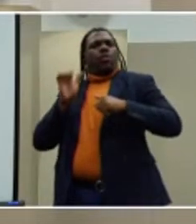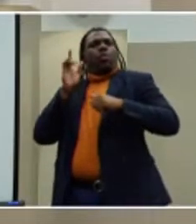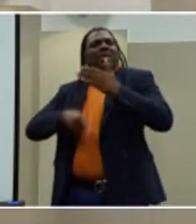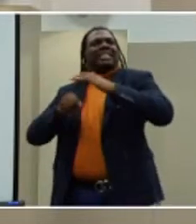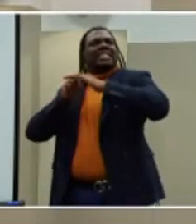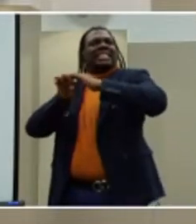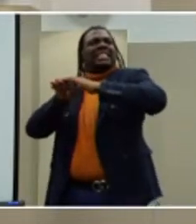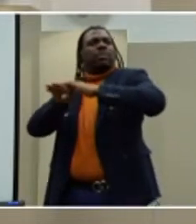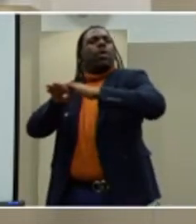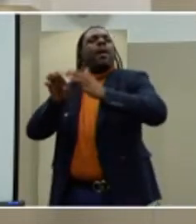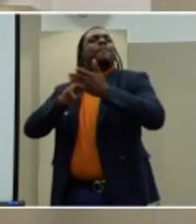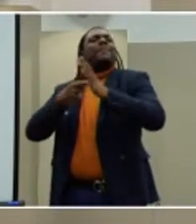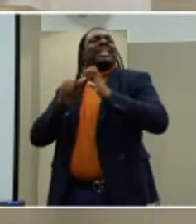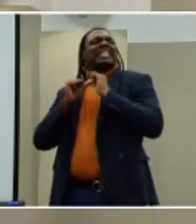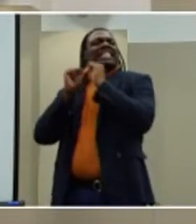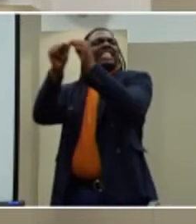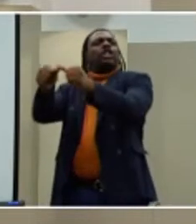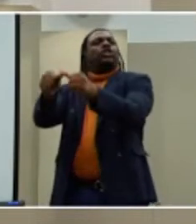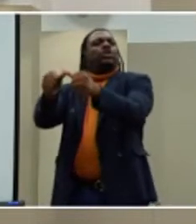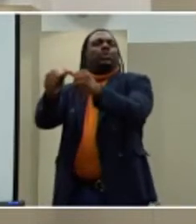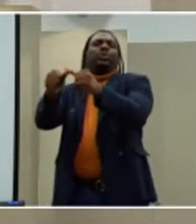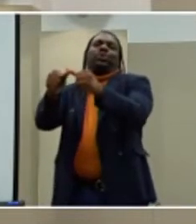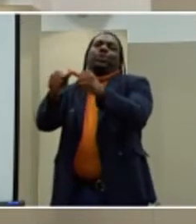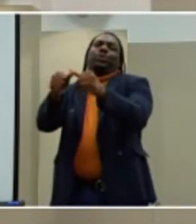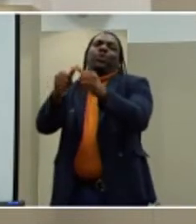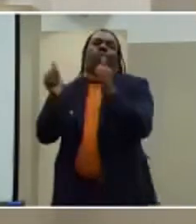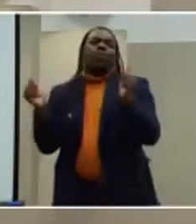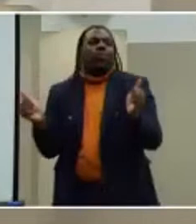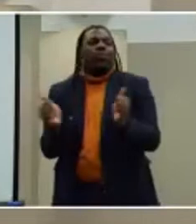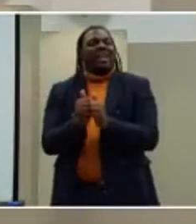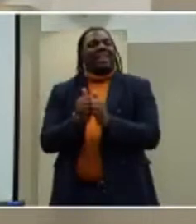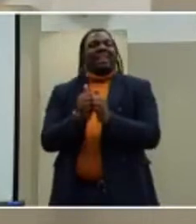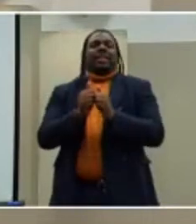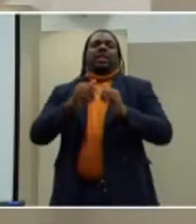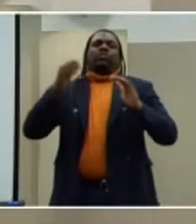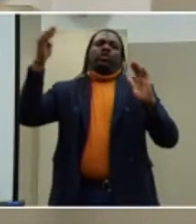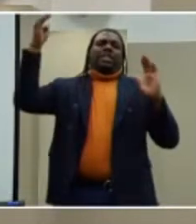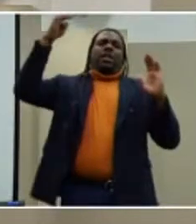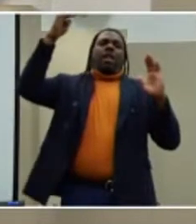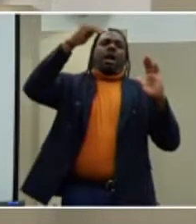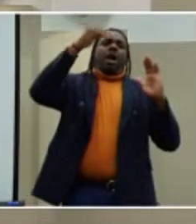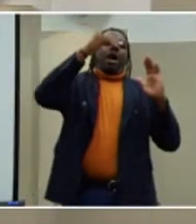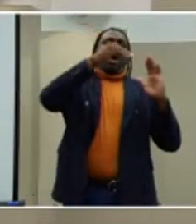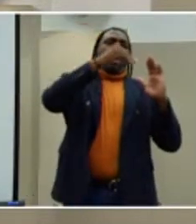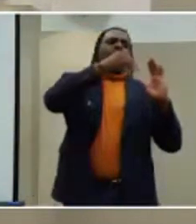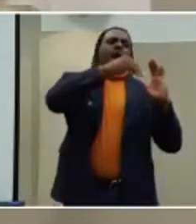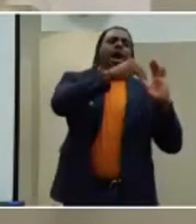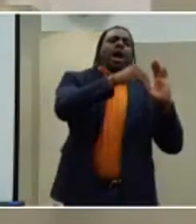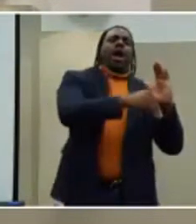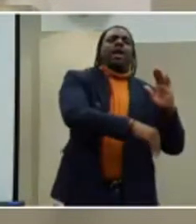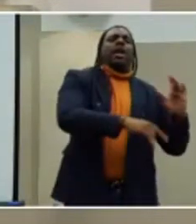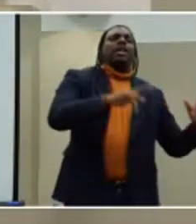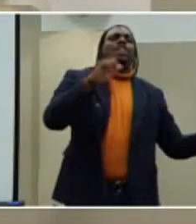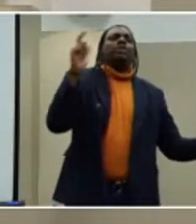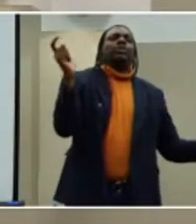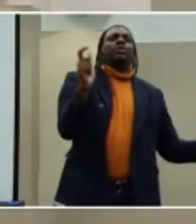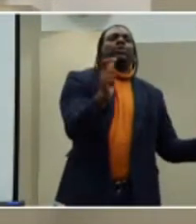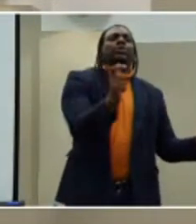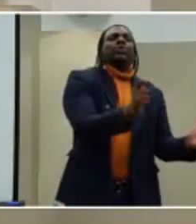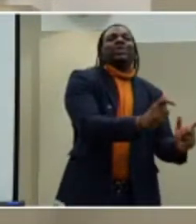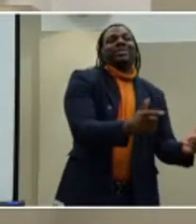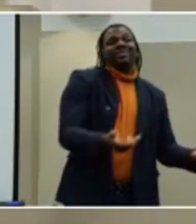is going to continue to contribute to Baltimore's declining population. And just one